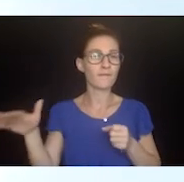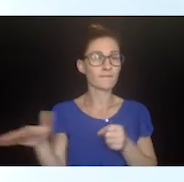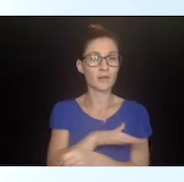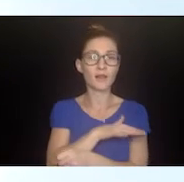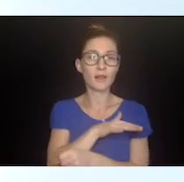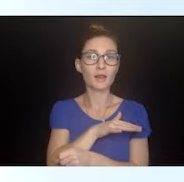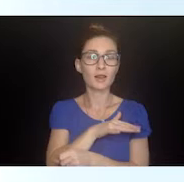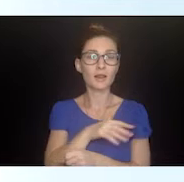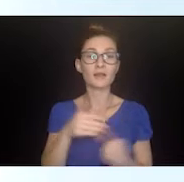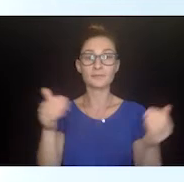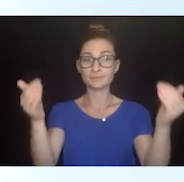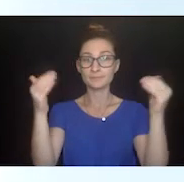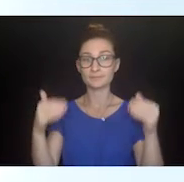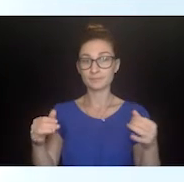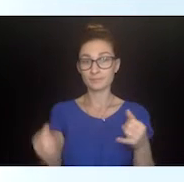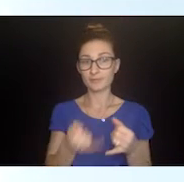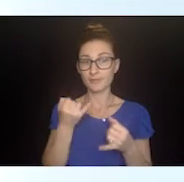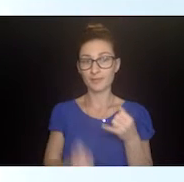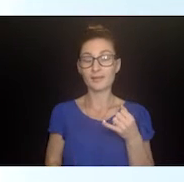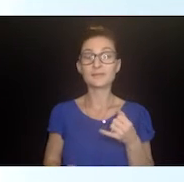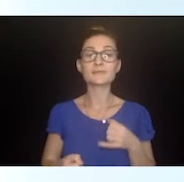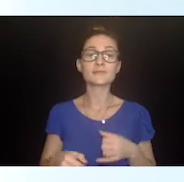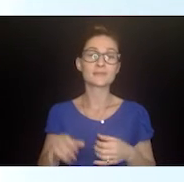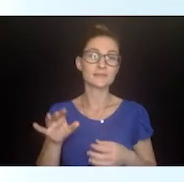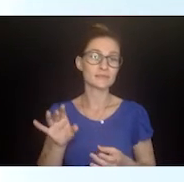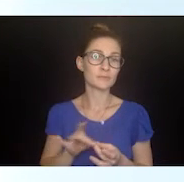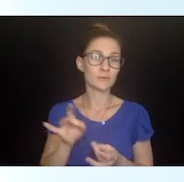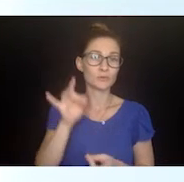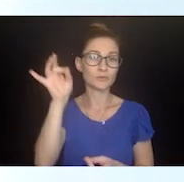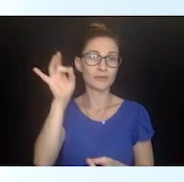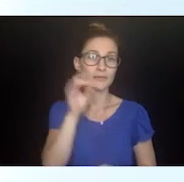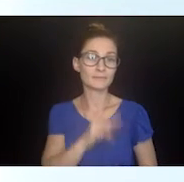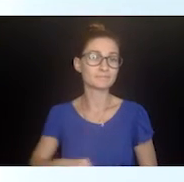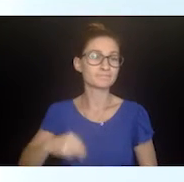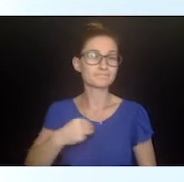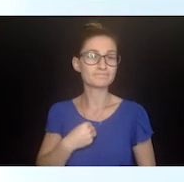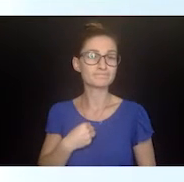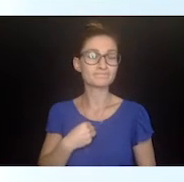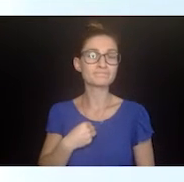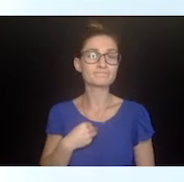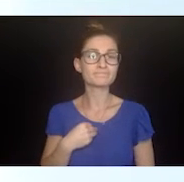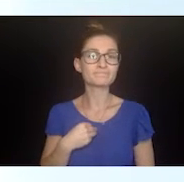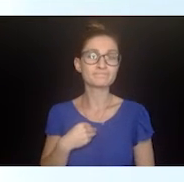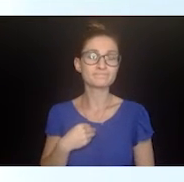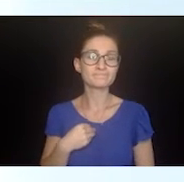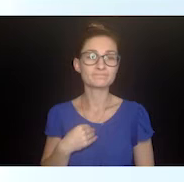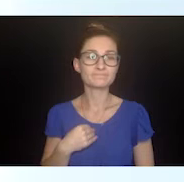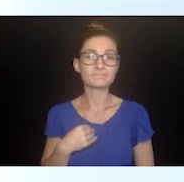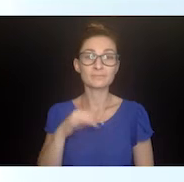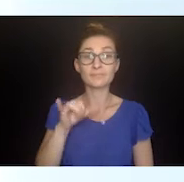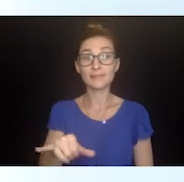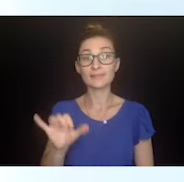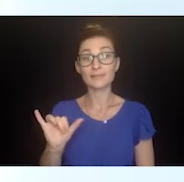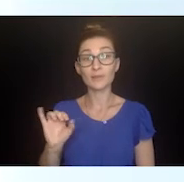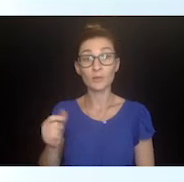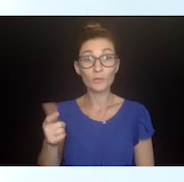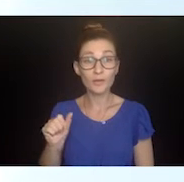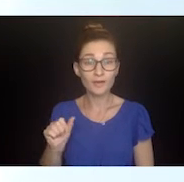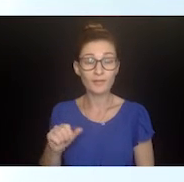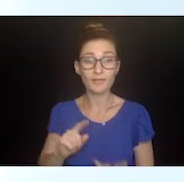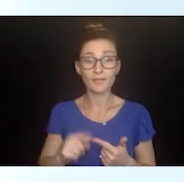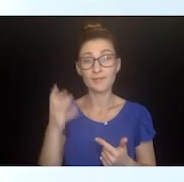And lastly is spiritually. For me, that is yoga, that is being in